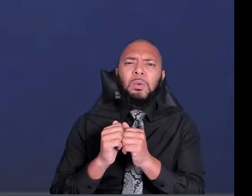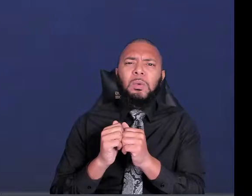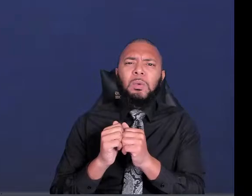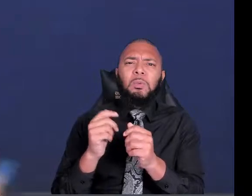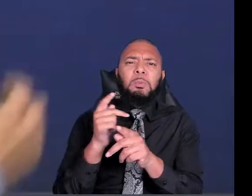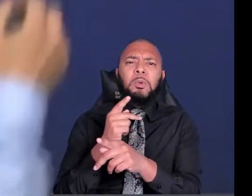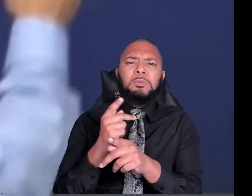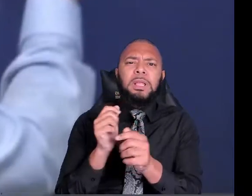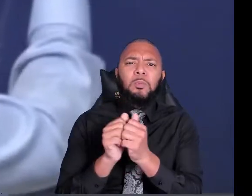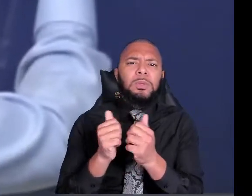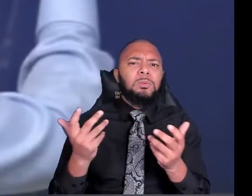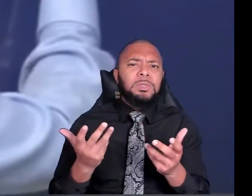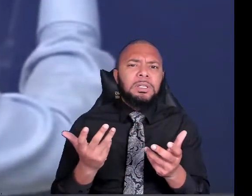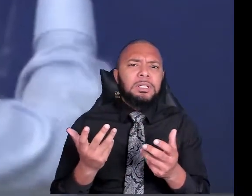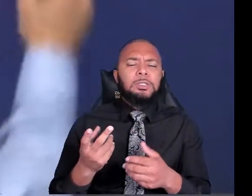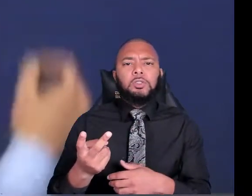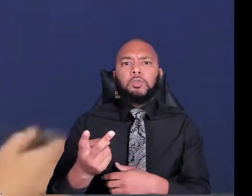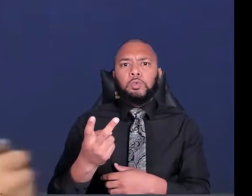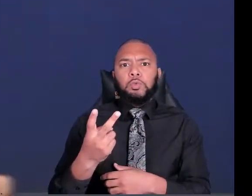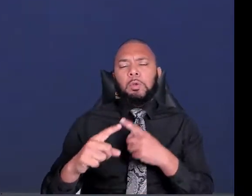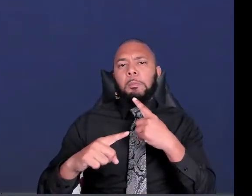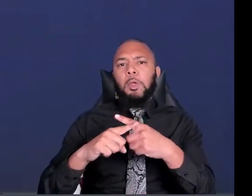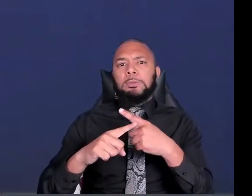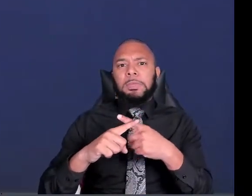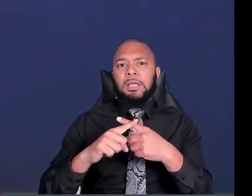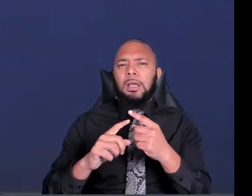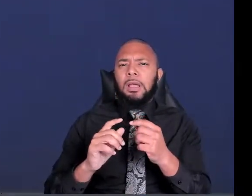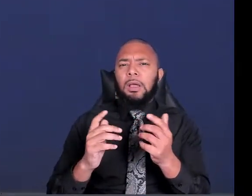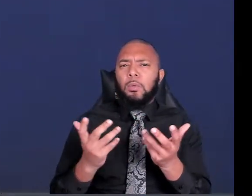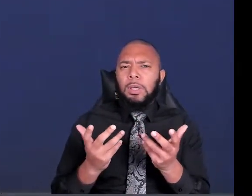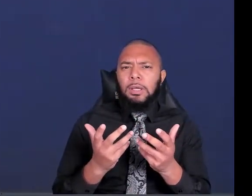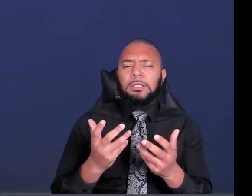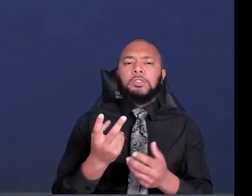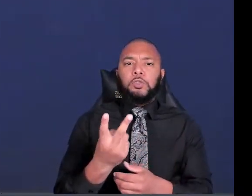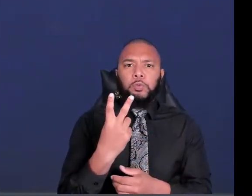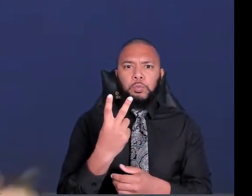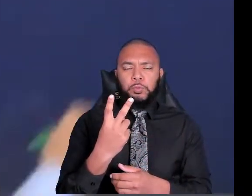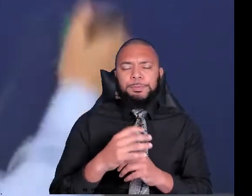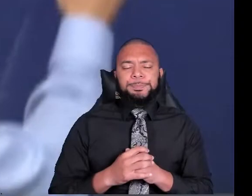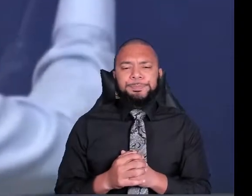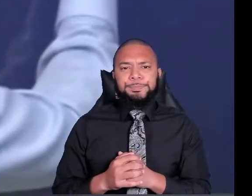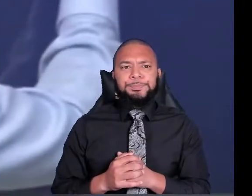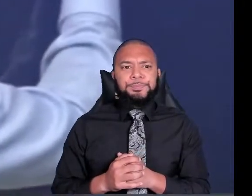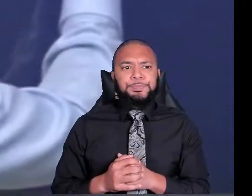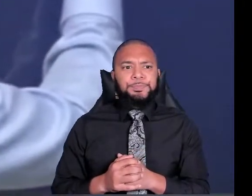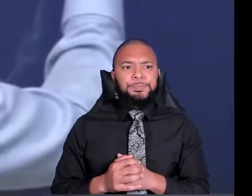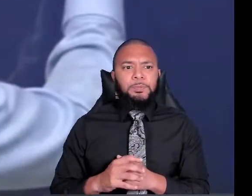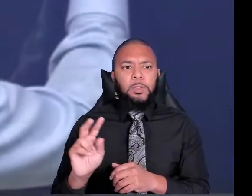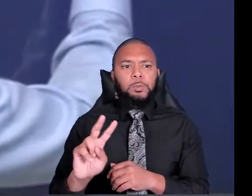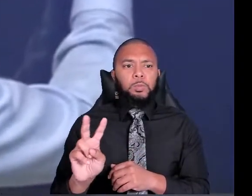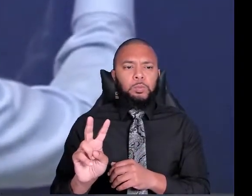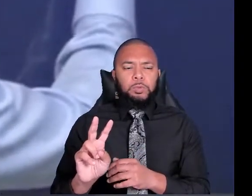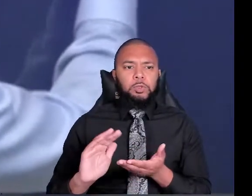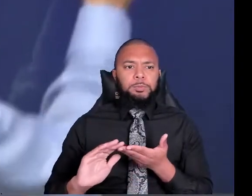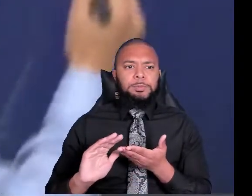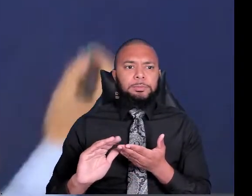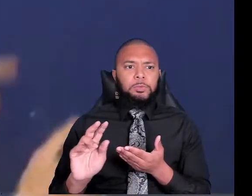2. We multiplied by 2.